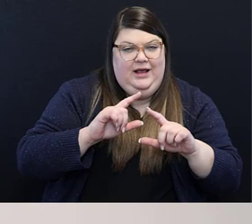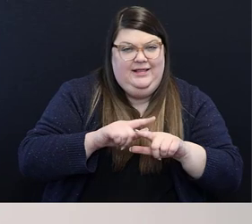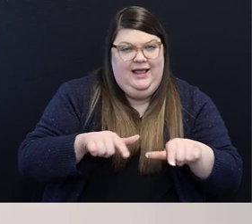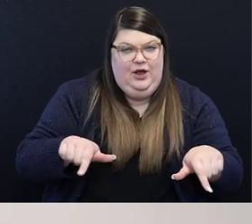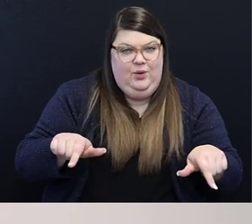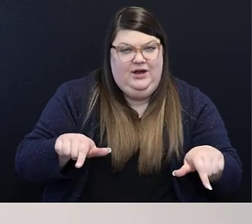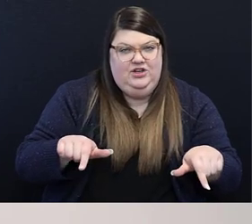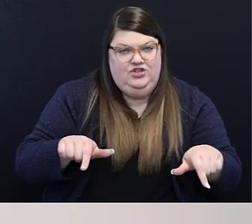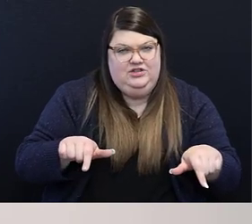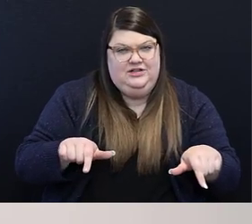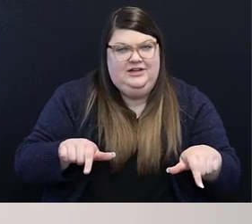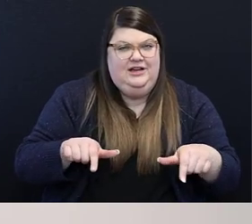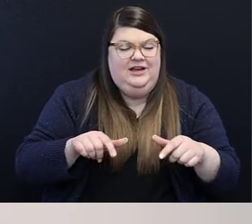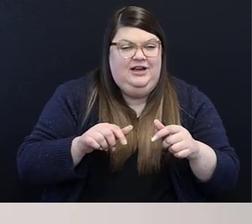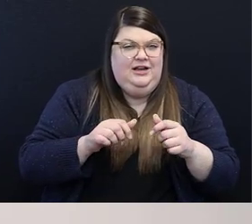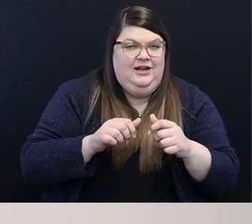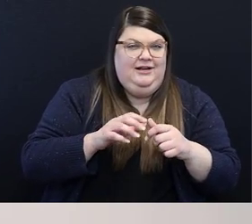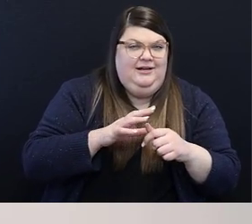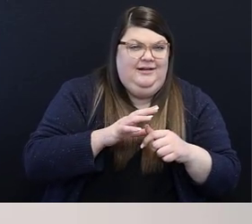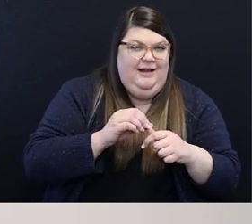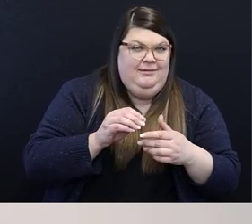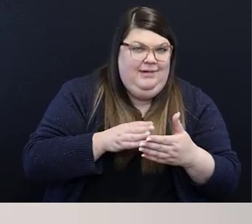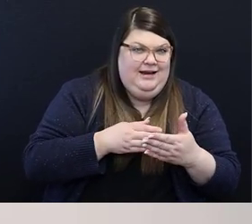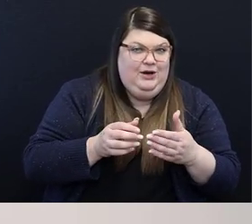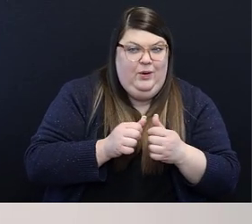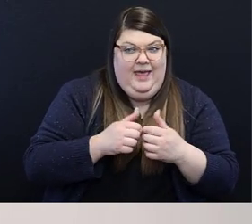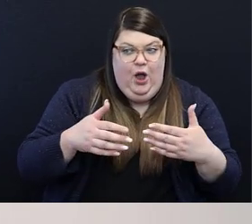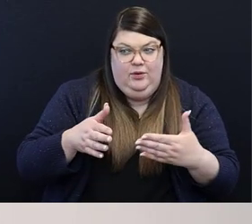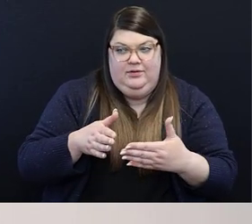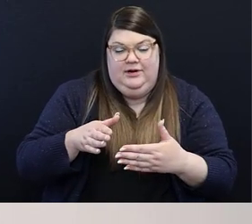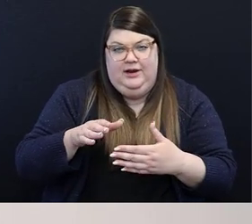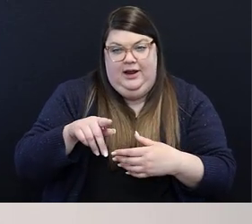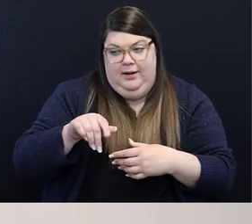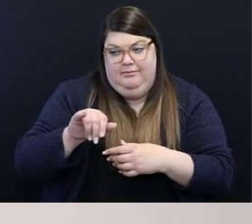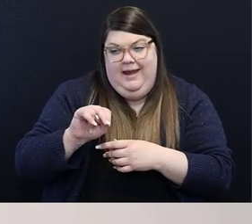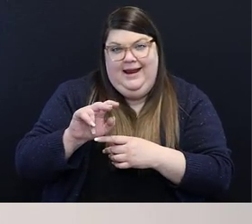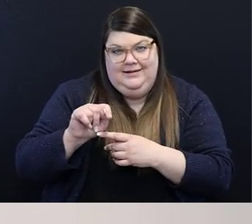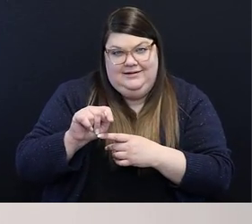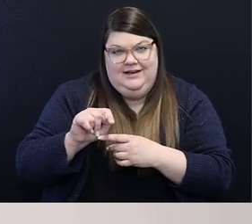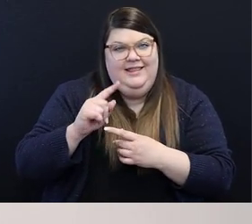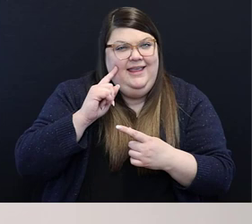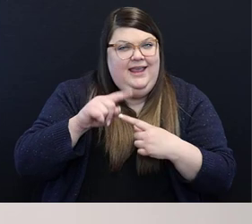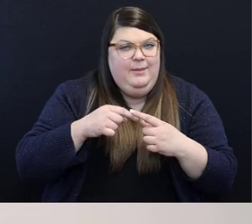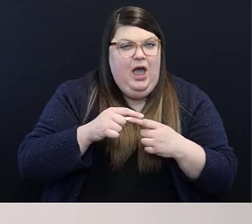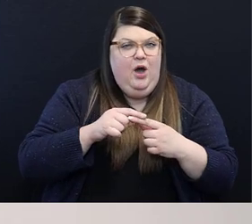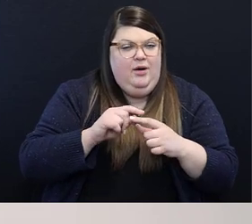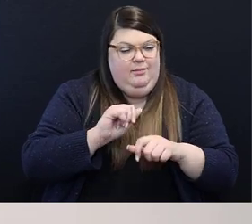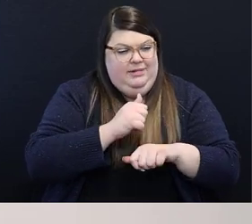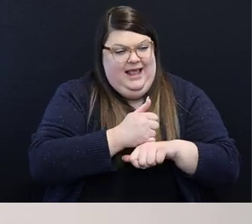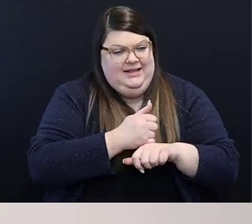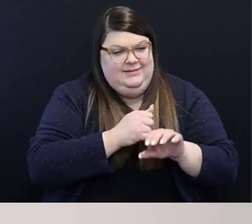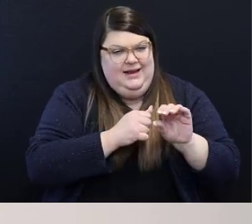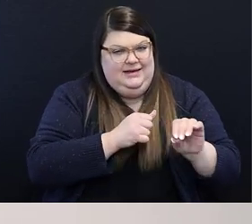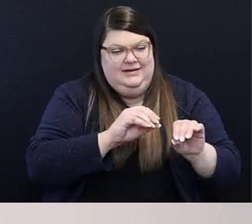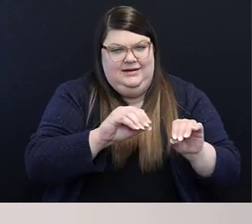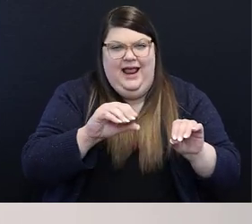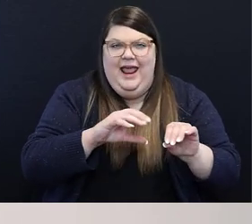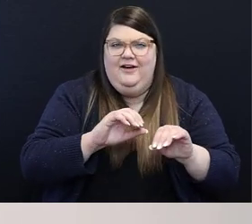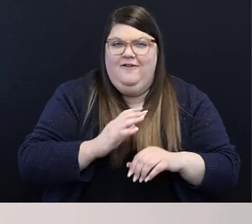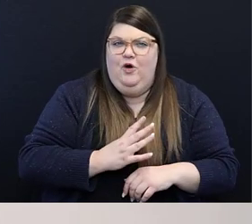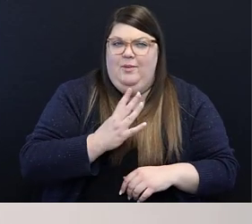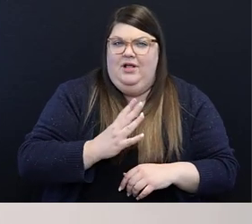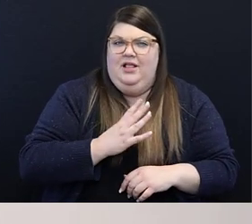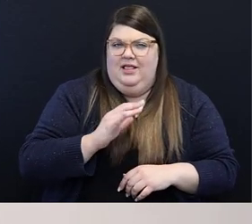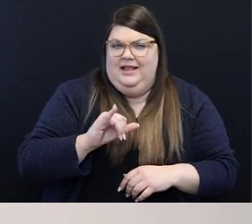painting without paint and foray into thinking about placement and formalism was done